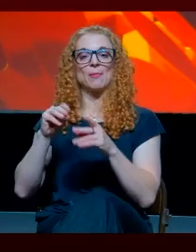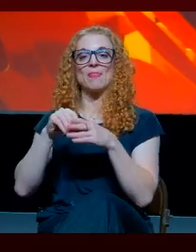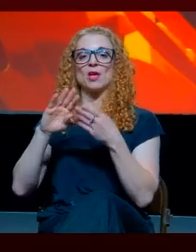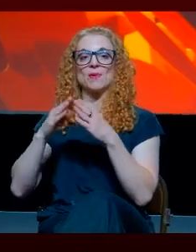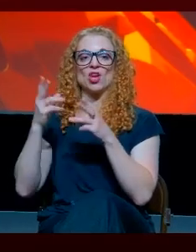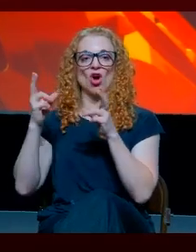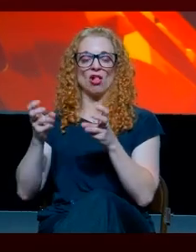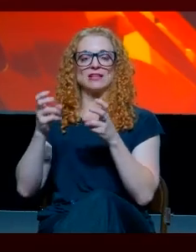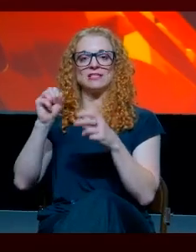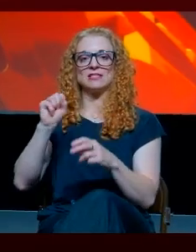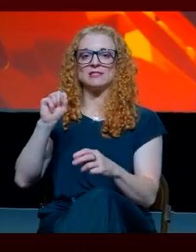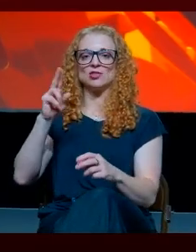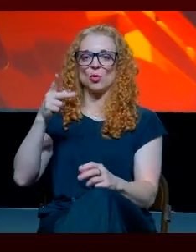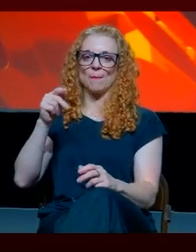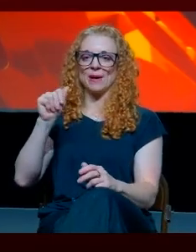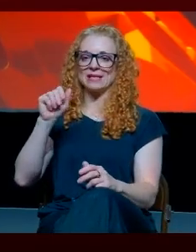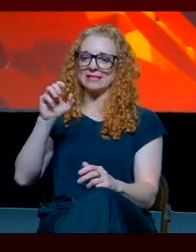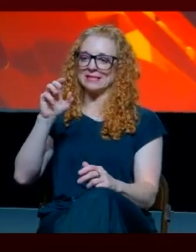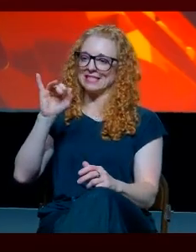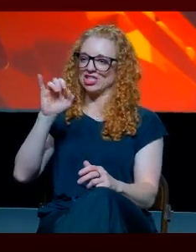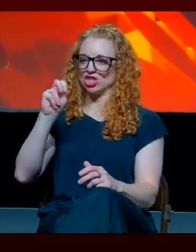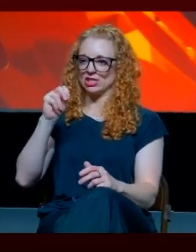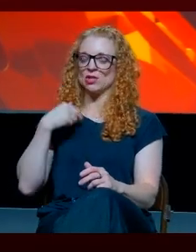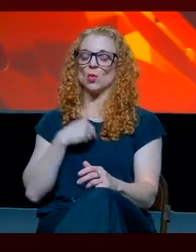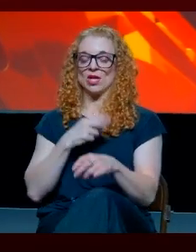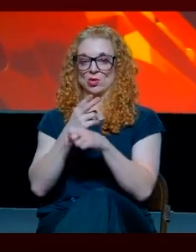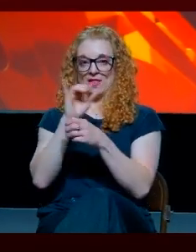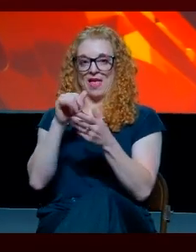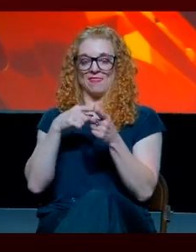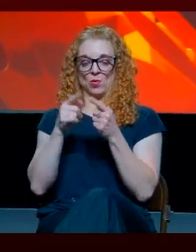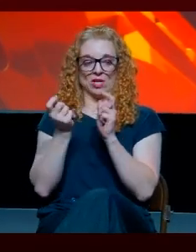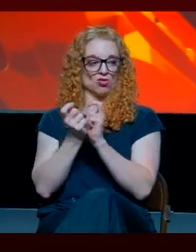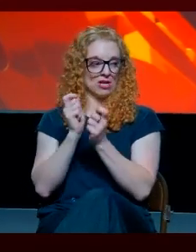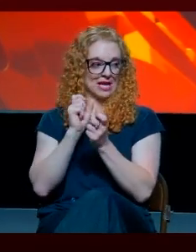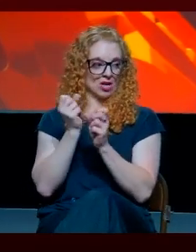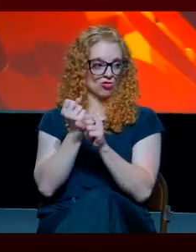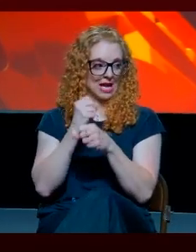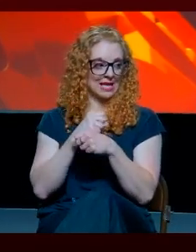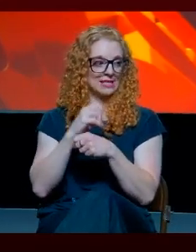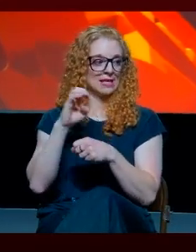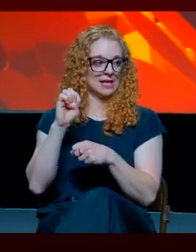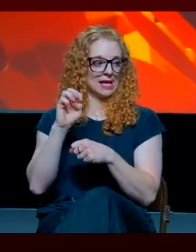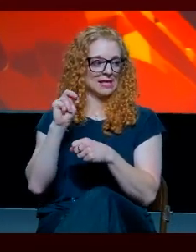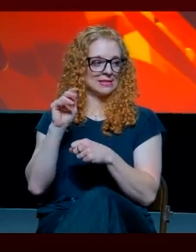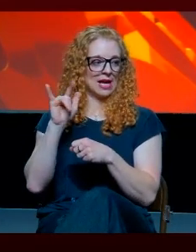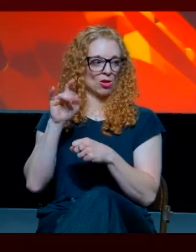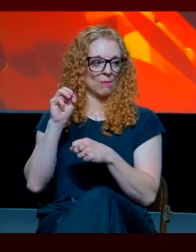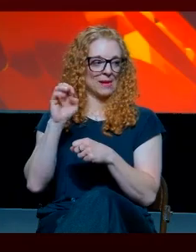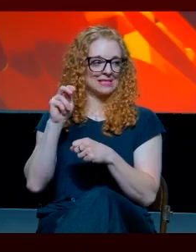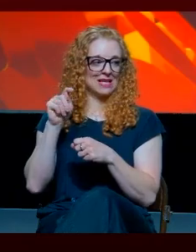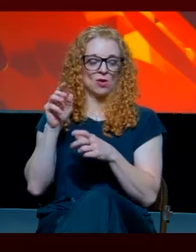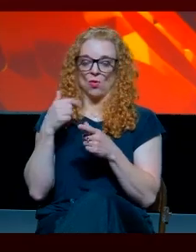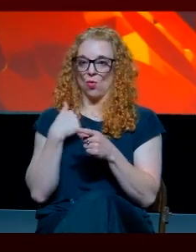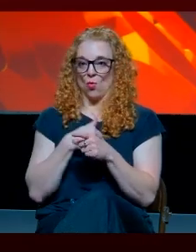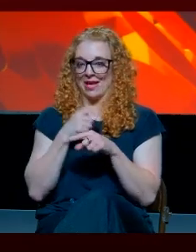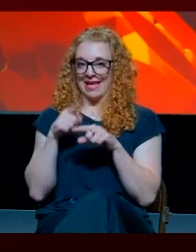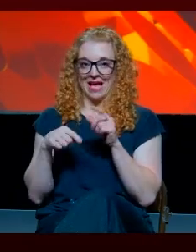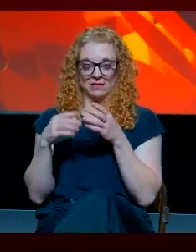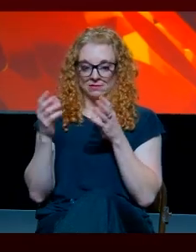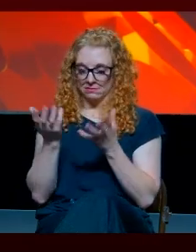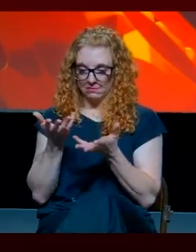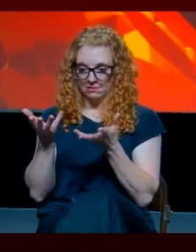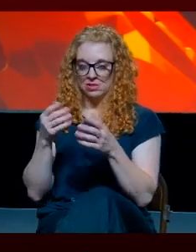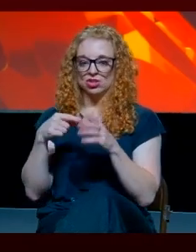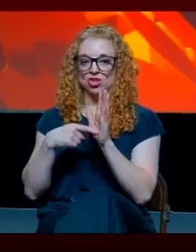call it superposition. Through superposition, we create entanglement, and there's no way that we can simulate this effect of this exponential, and it leads